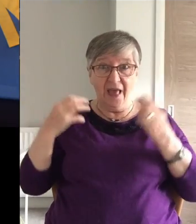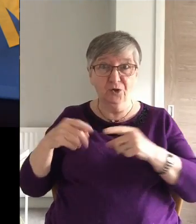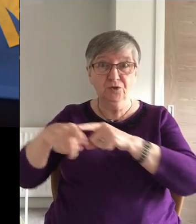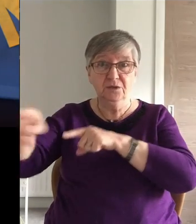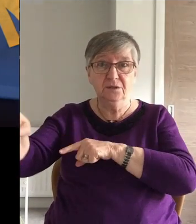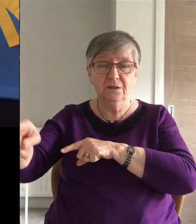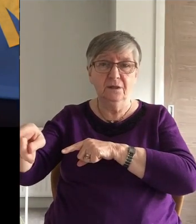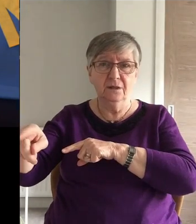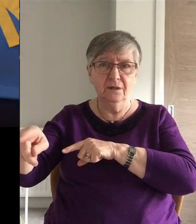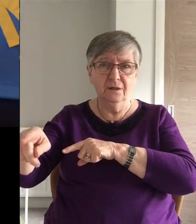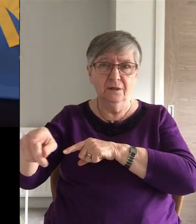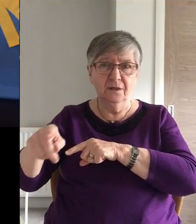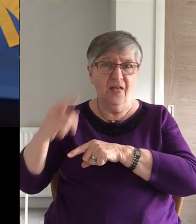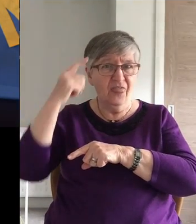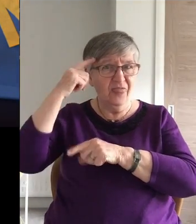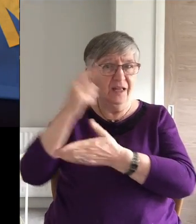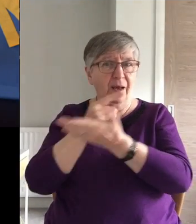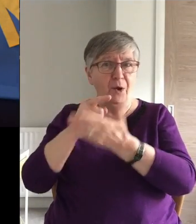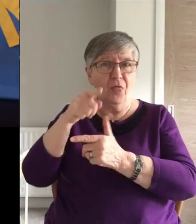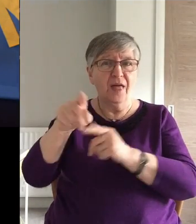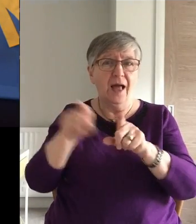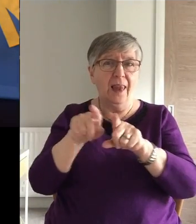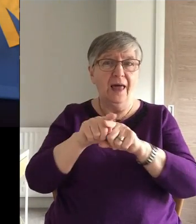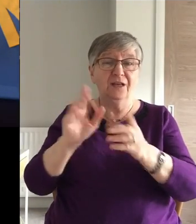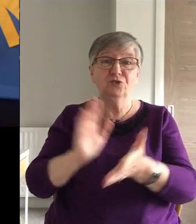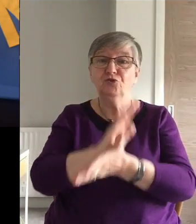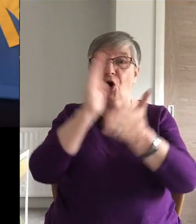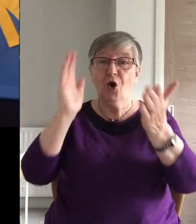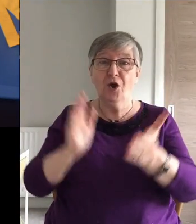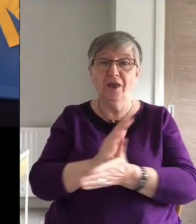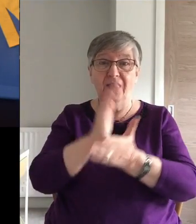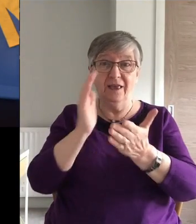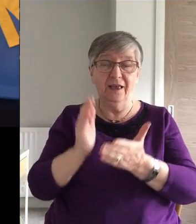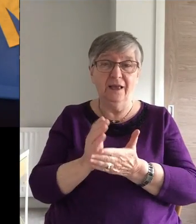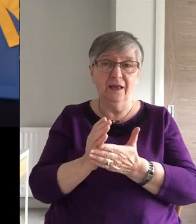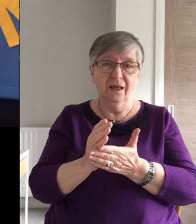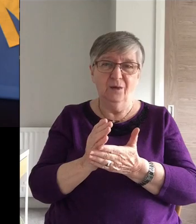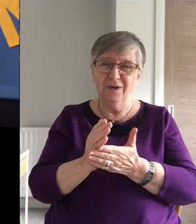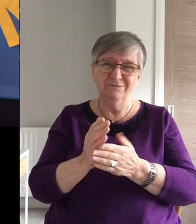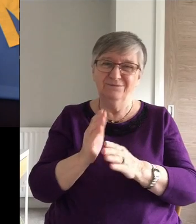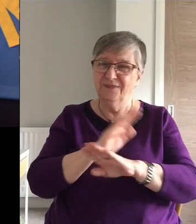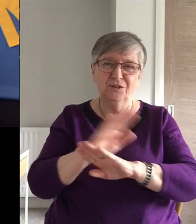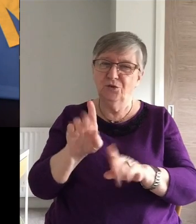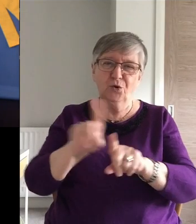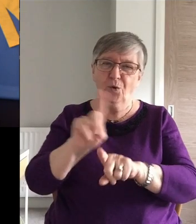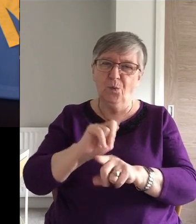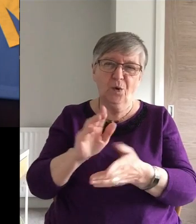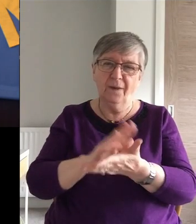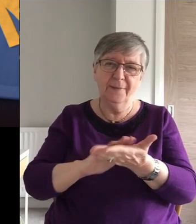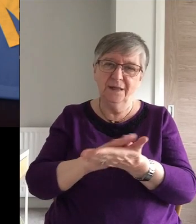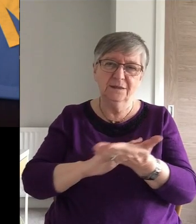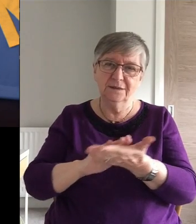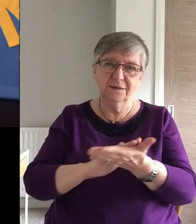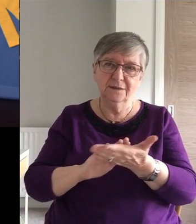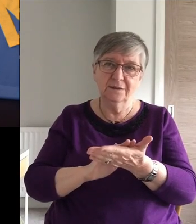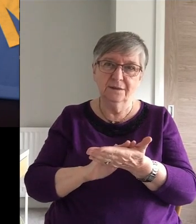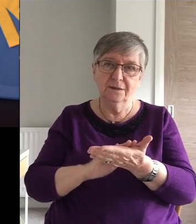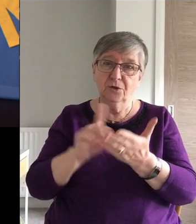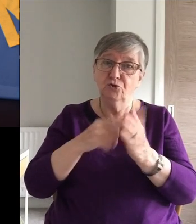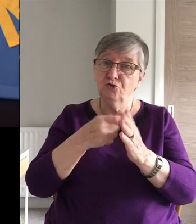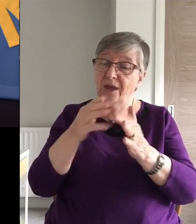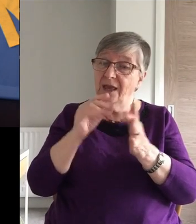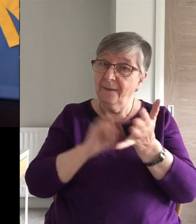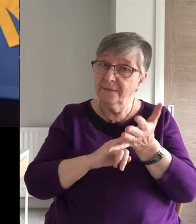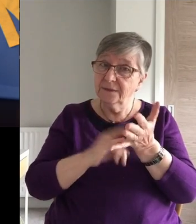wonderful. Consider it pure joy. Well, clearly that's not what he means. James